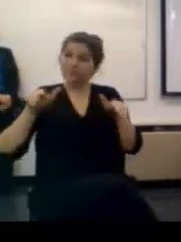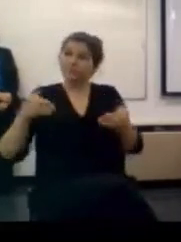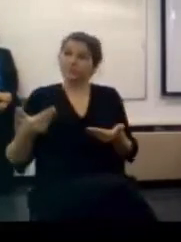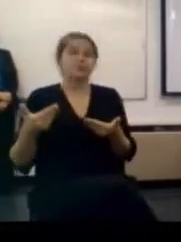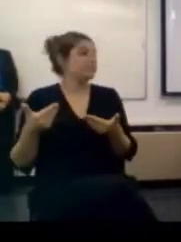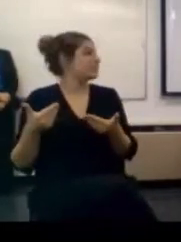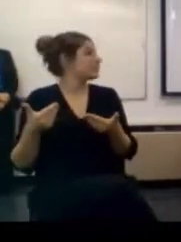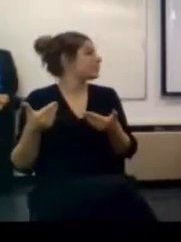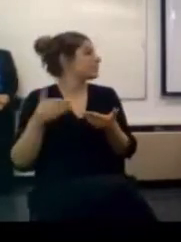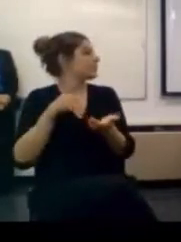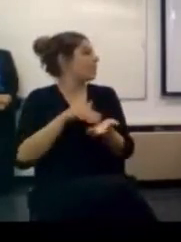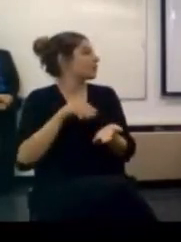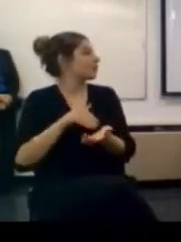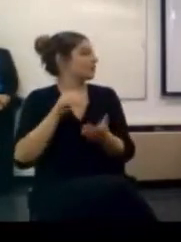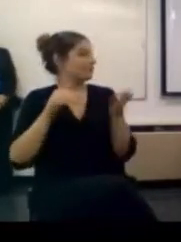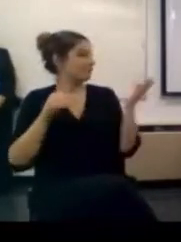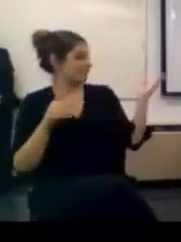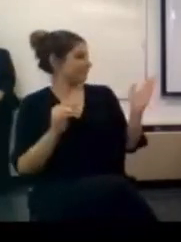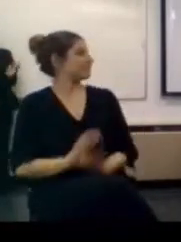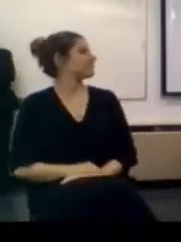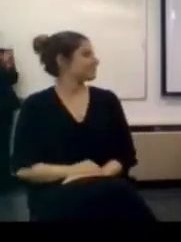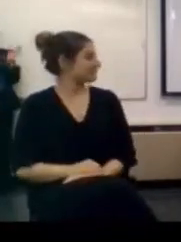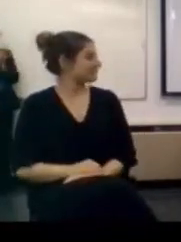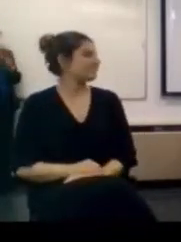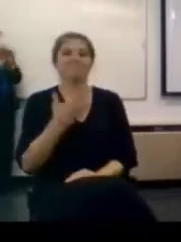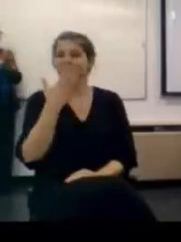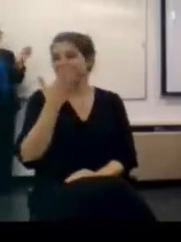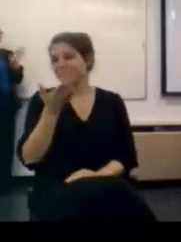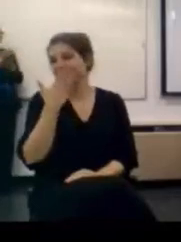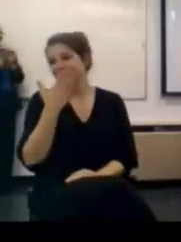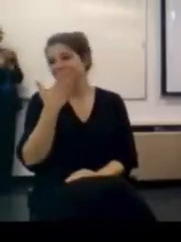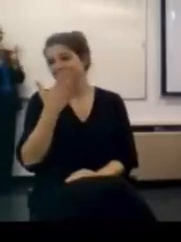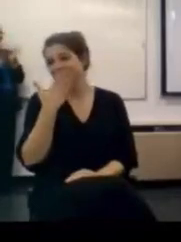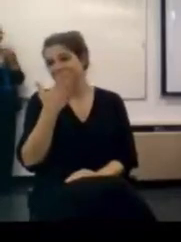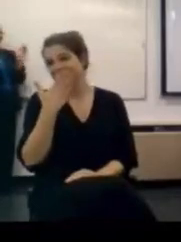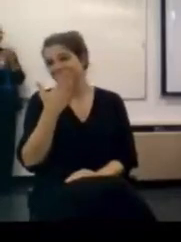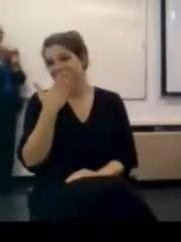It is an honor to introduce Dr. Leda.